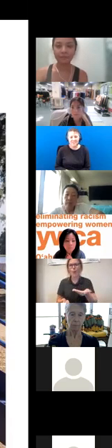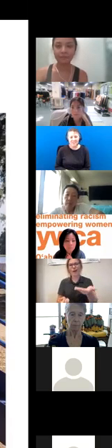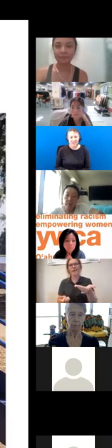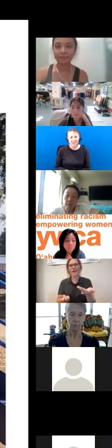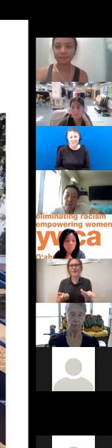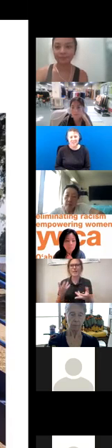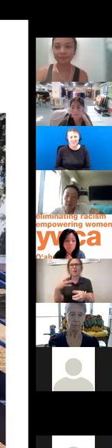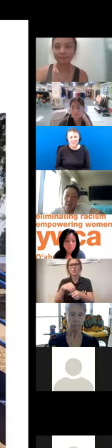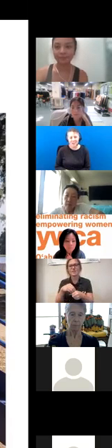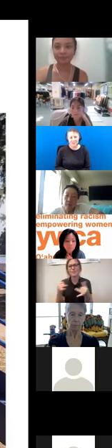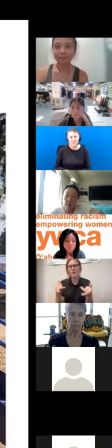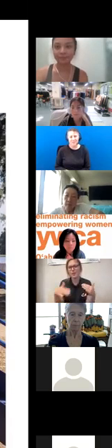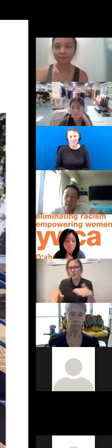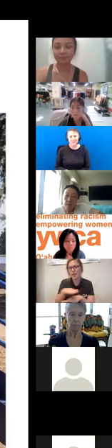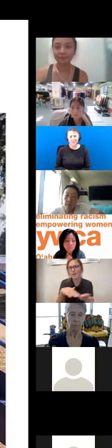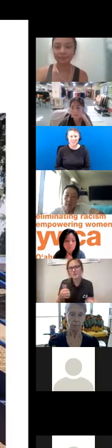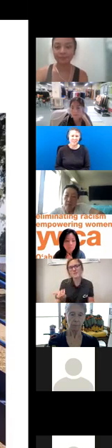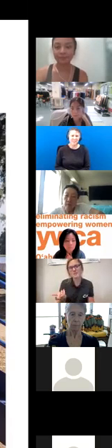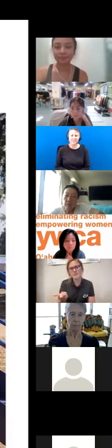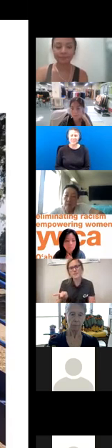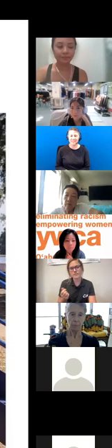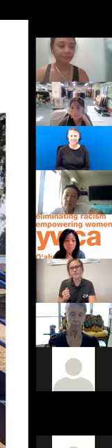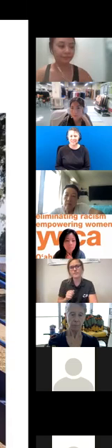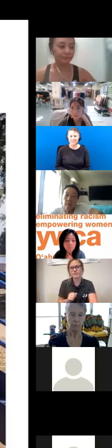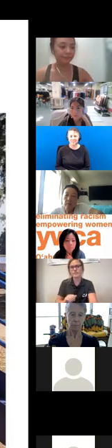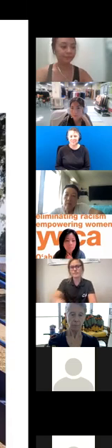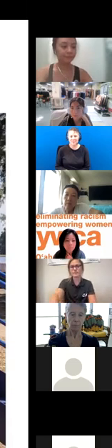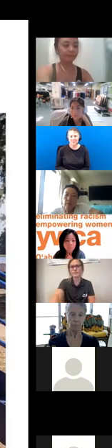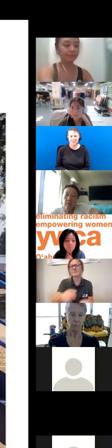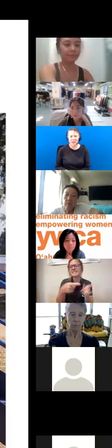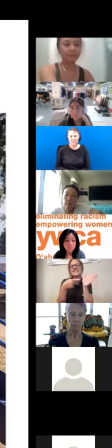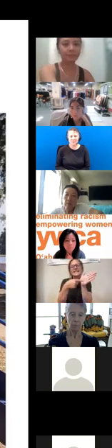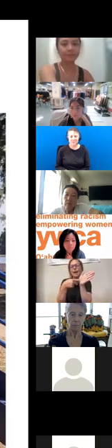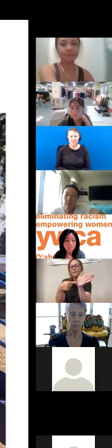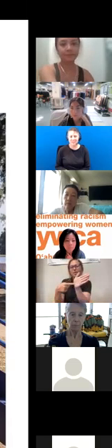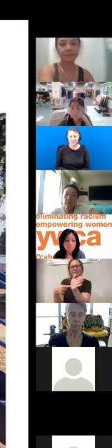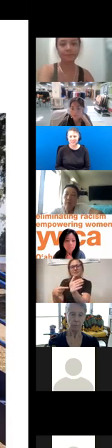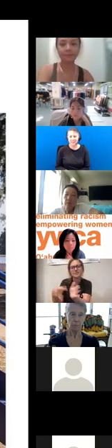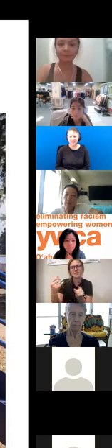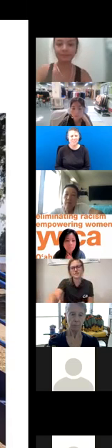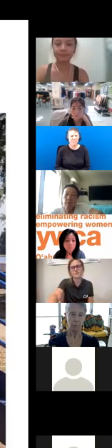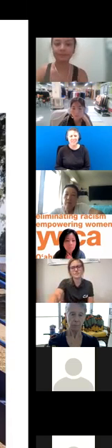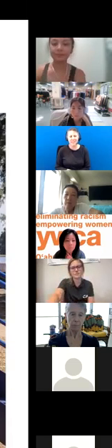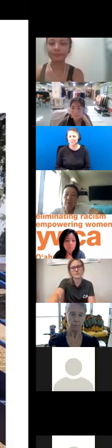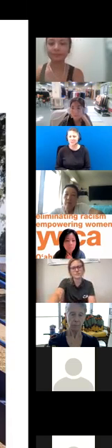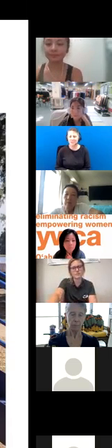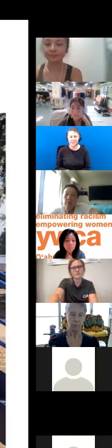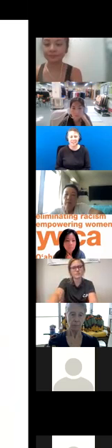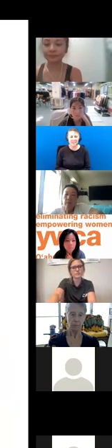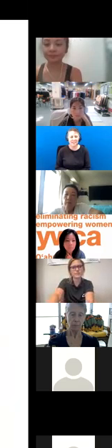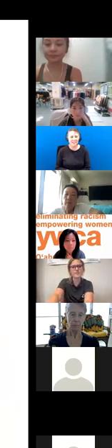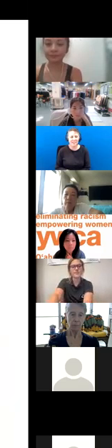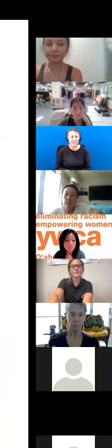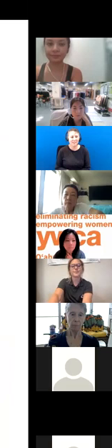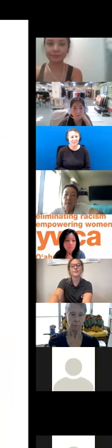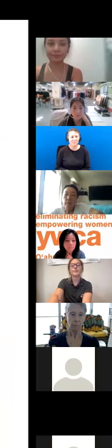there. And then the deaf child will feel inclusive and, you know, be happy to play with the other kids. These are just examples of things